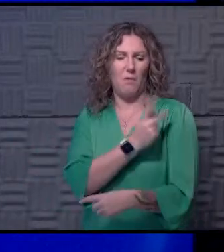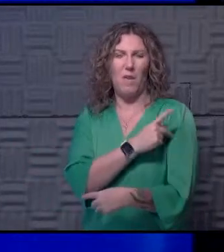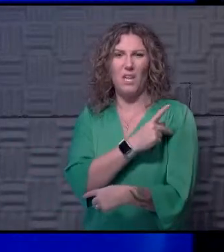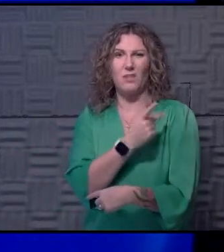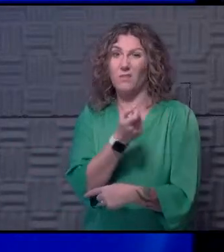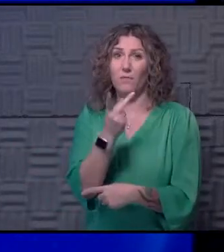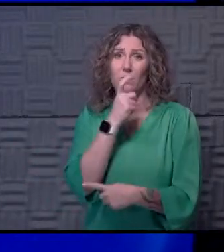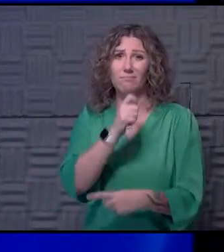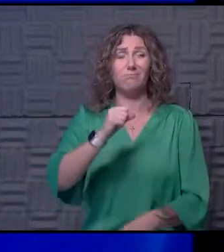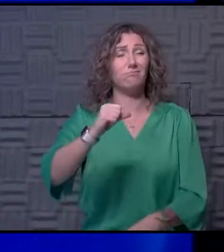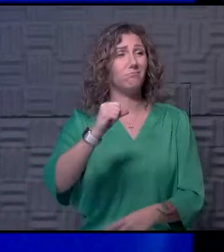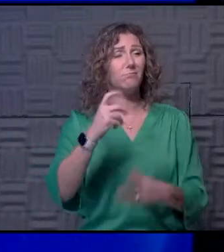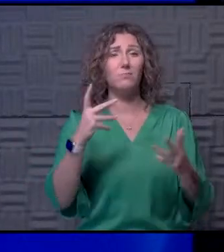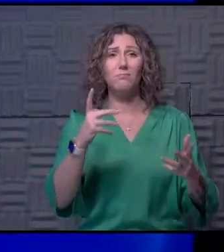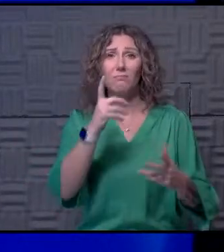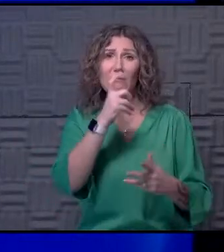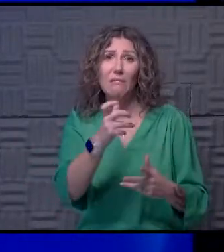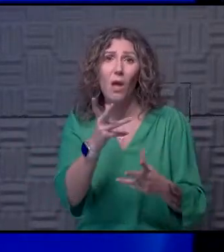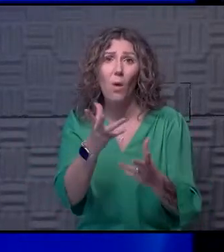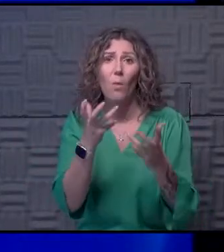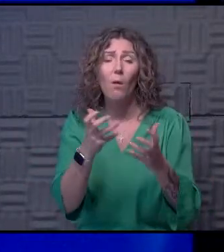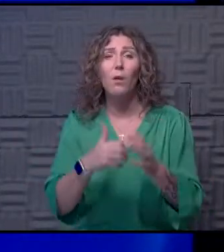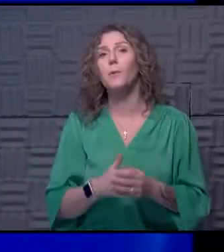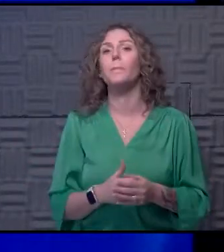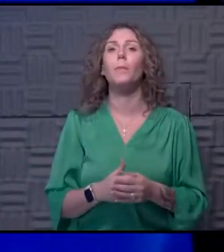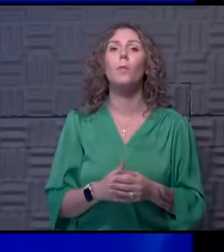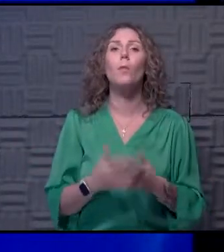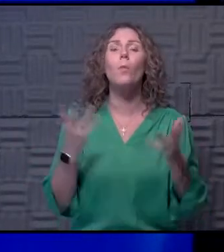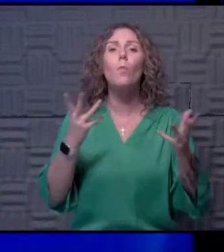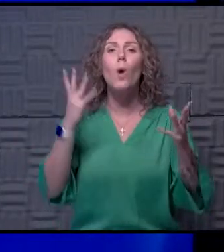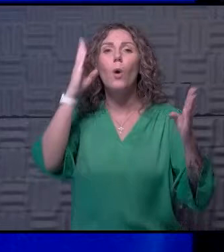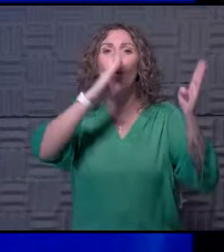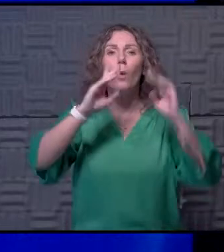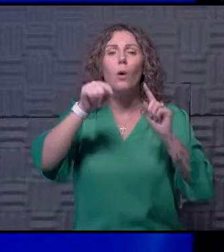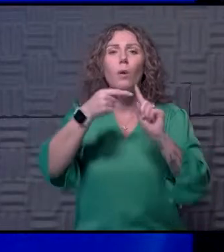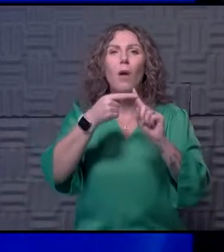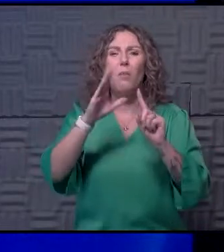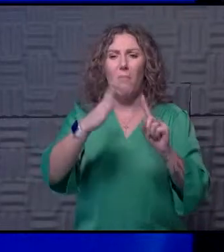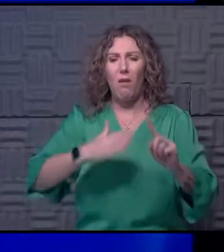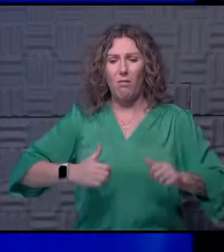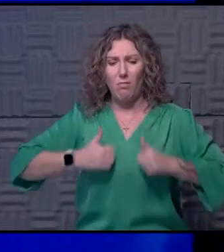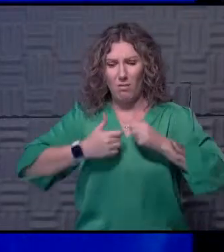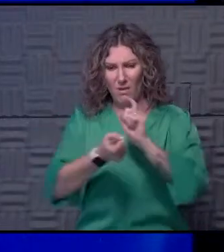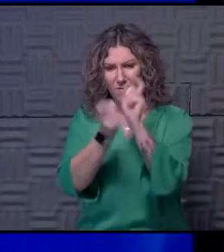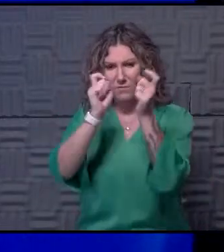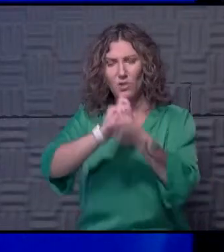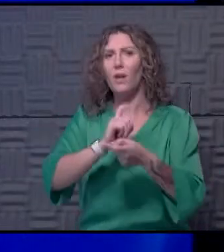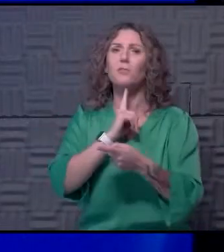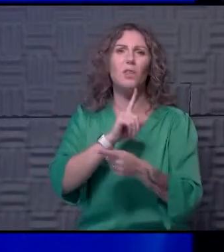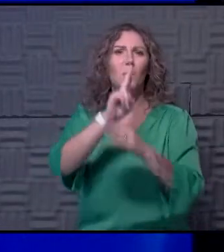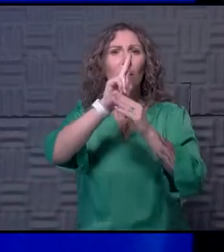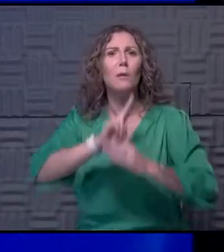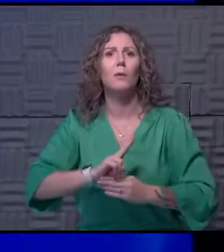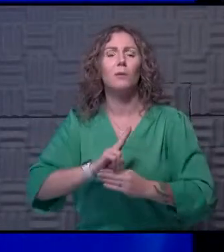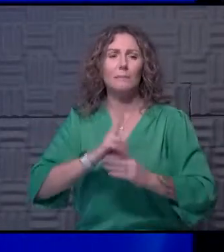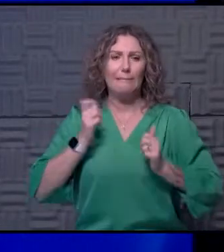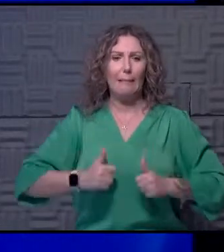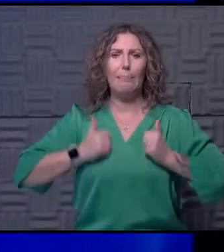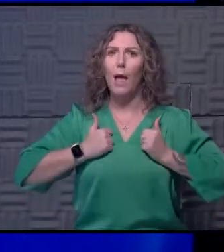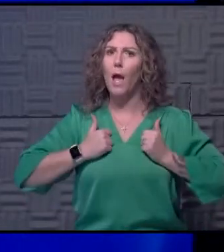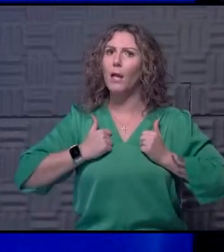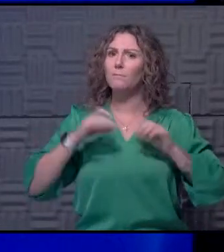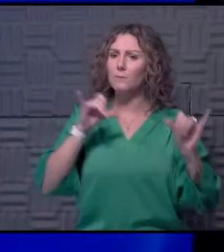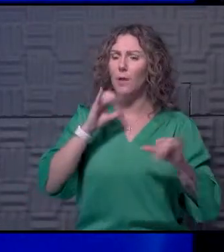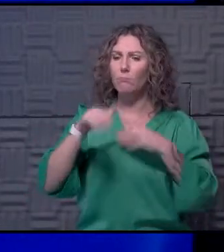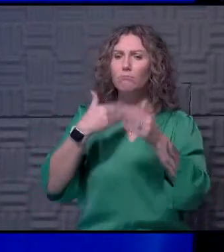it. In part, they were worried about how their lives are going to be changed. They were used to life as it is. And you know what